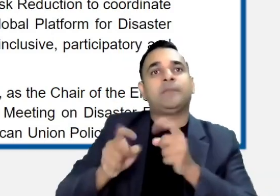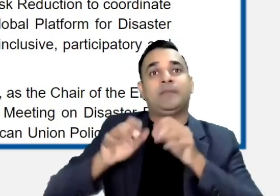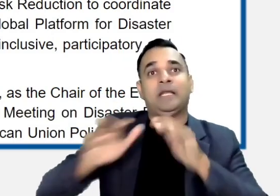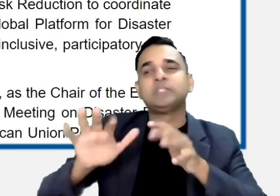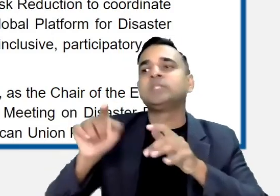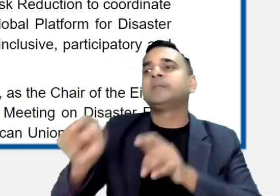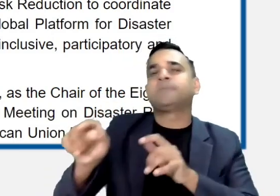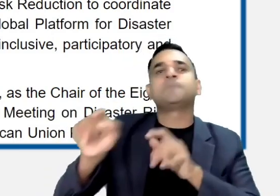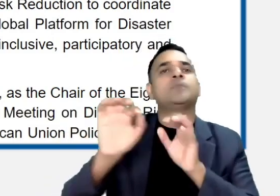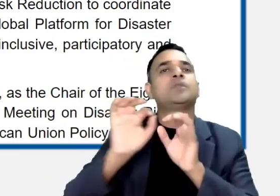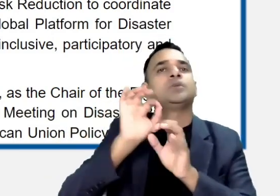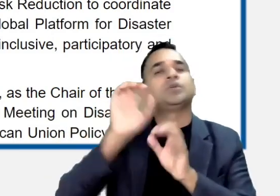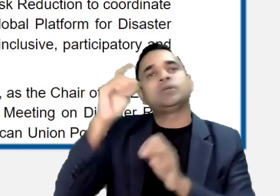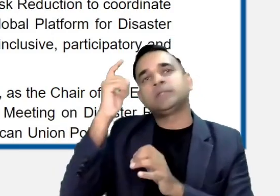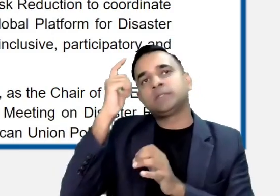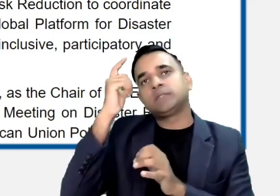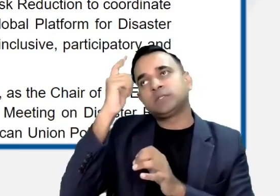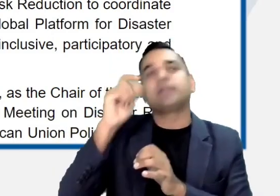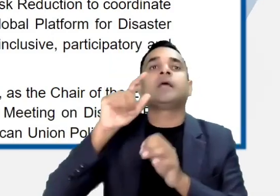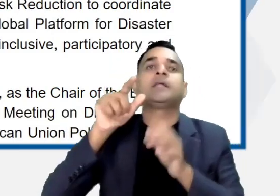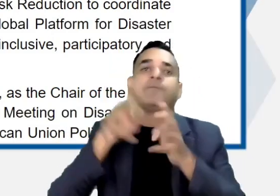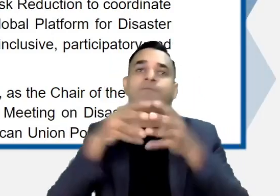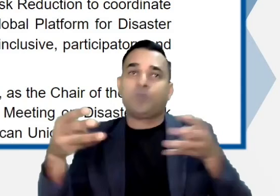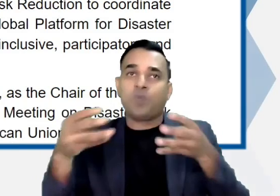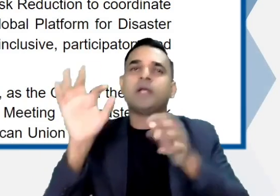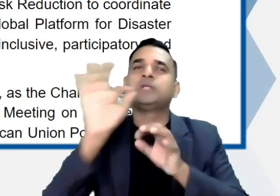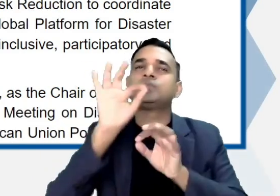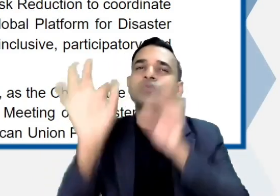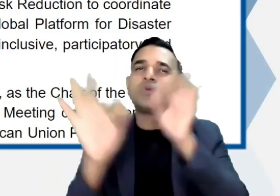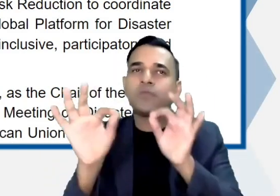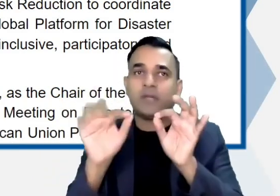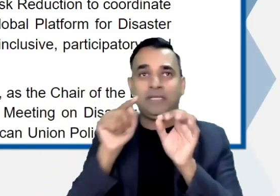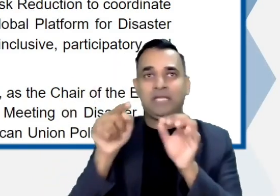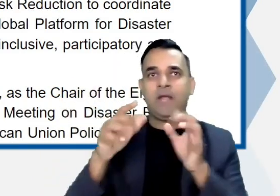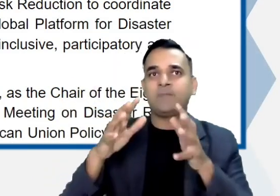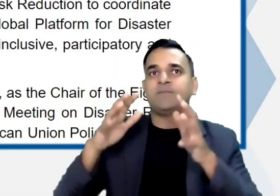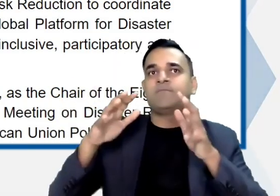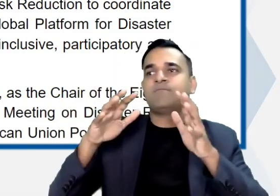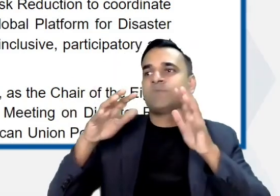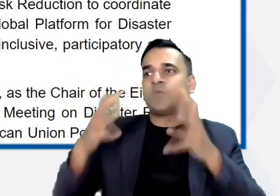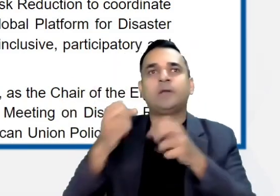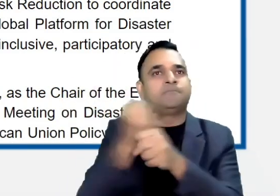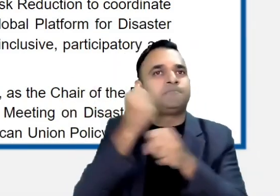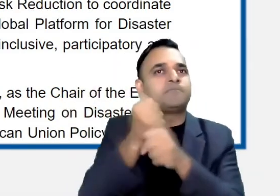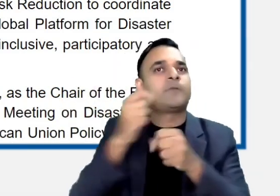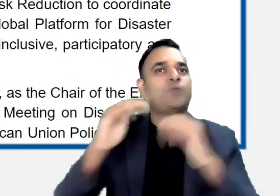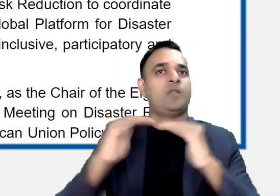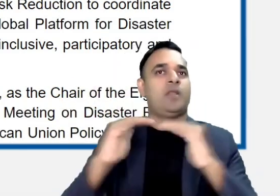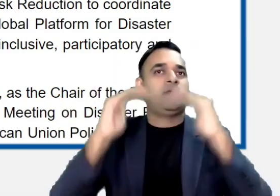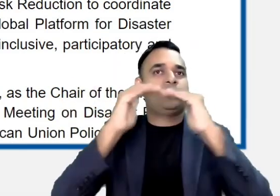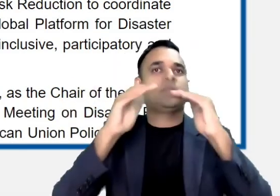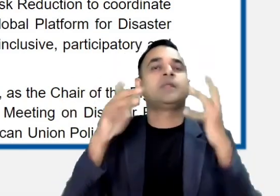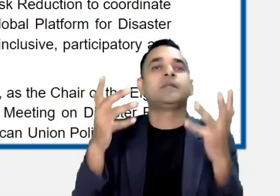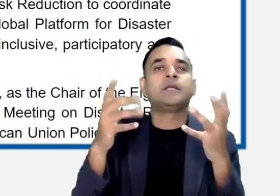Africa to be submitted for consideration and adoption by the 4th Ordinary Session of the Specialized Technical Committee